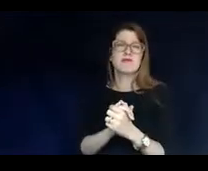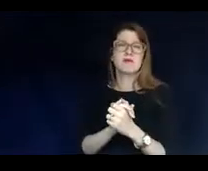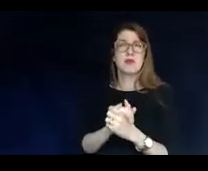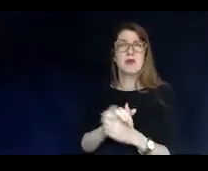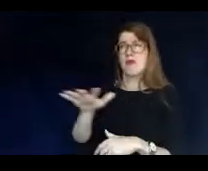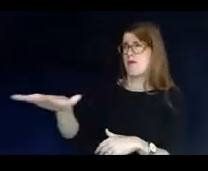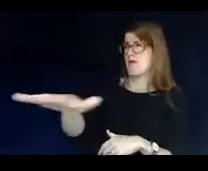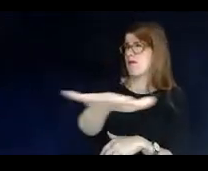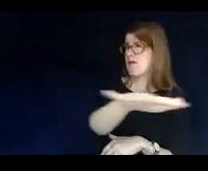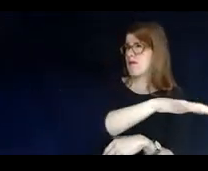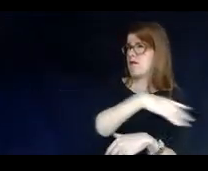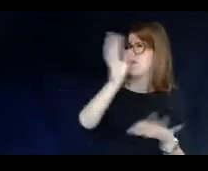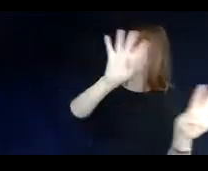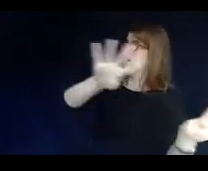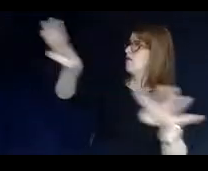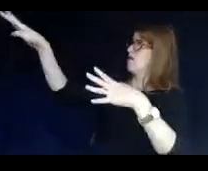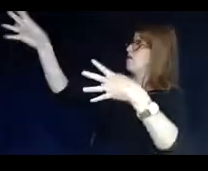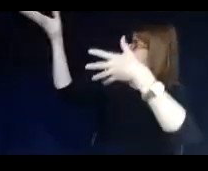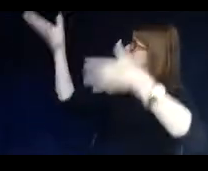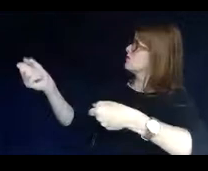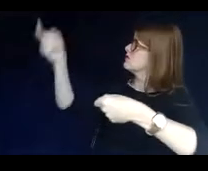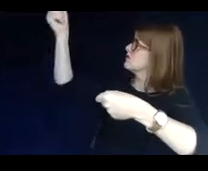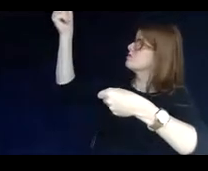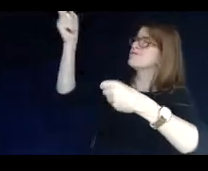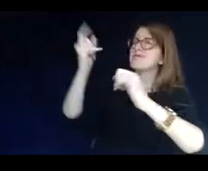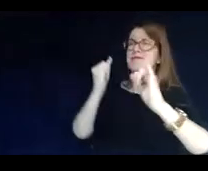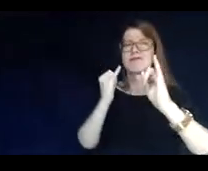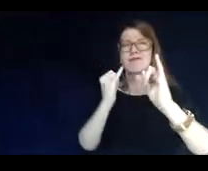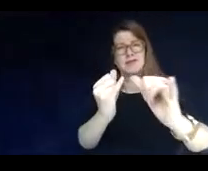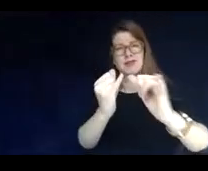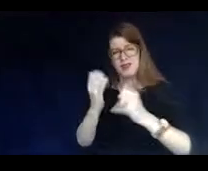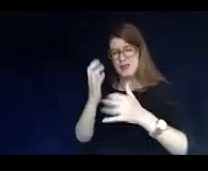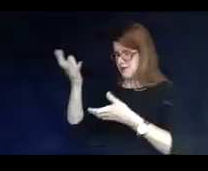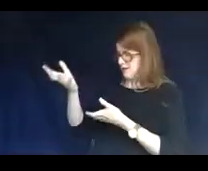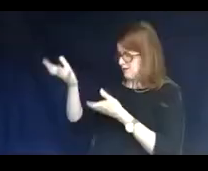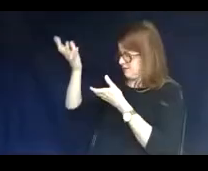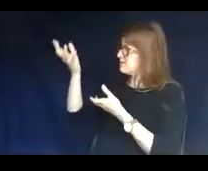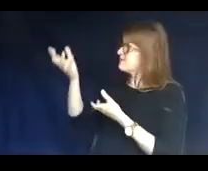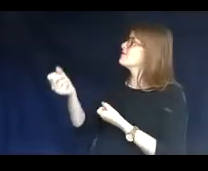your grace. Creation still obeys you so alive.